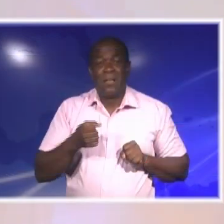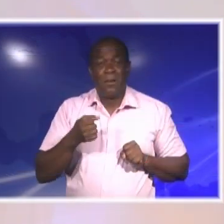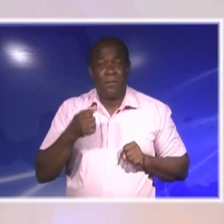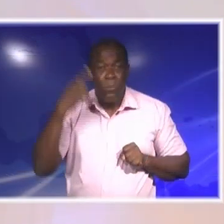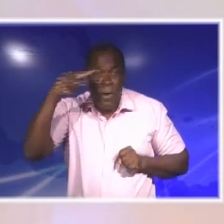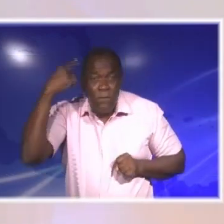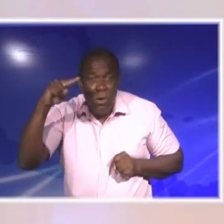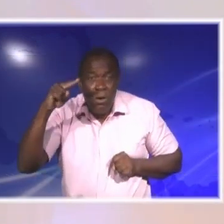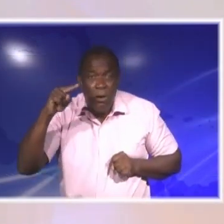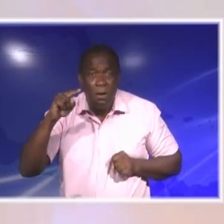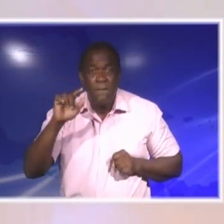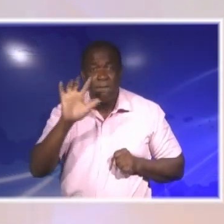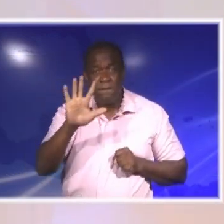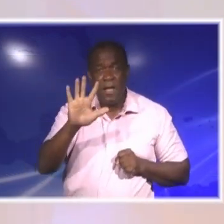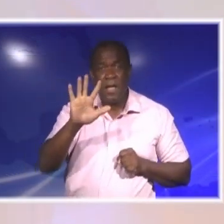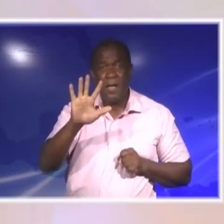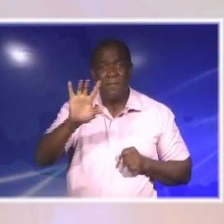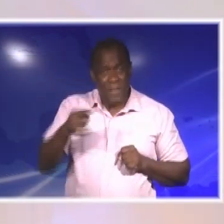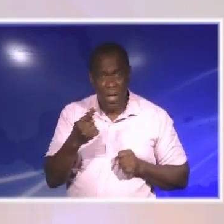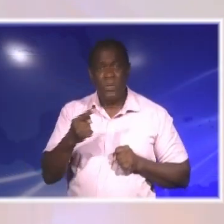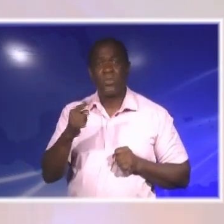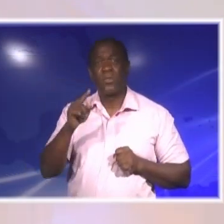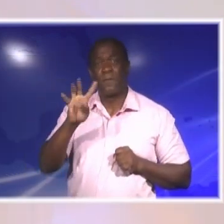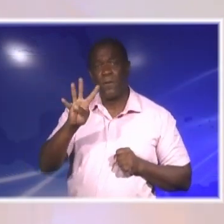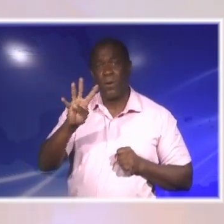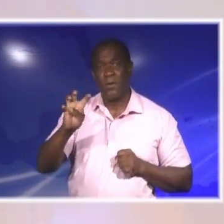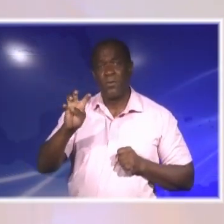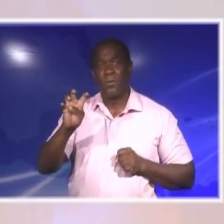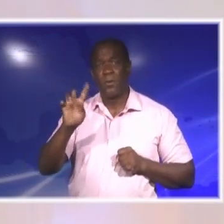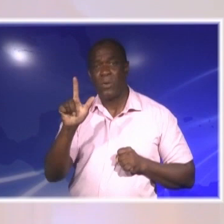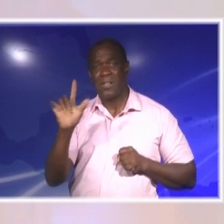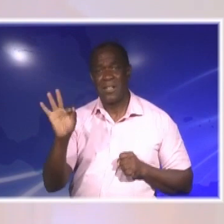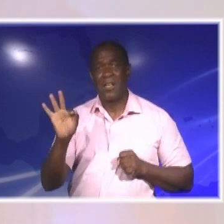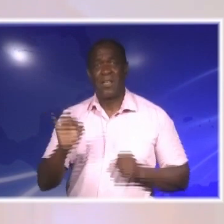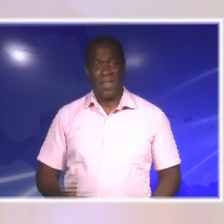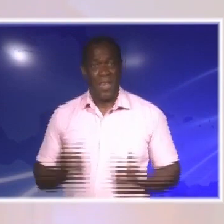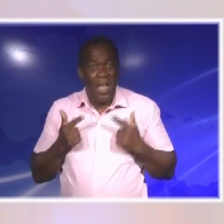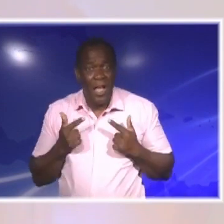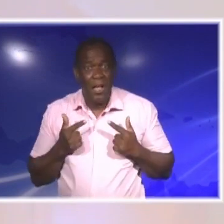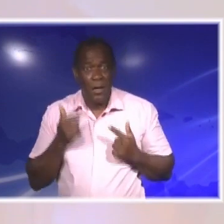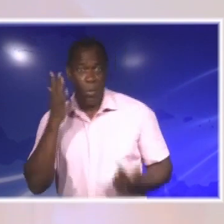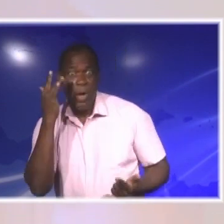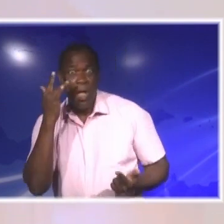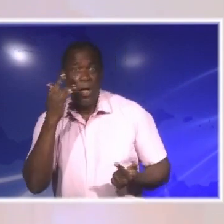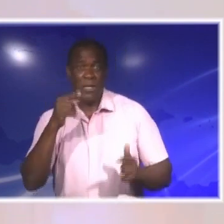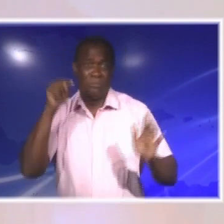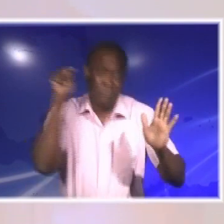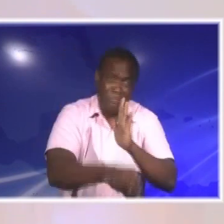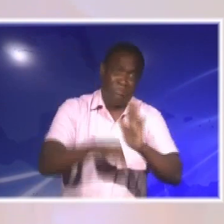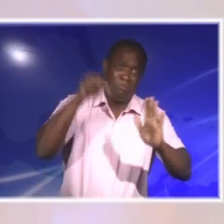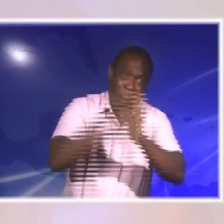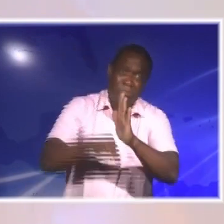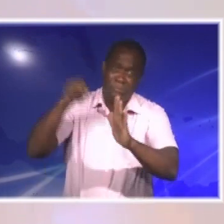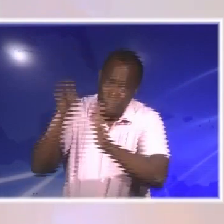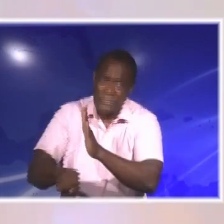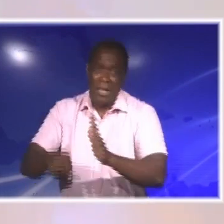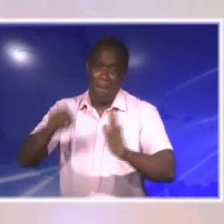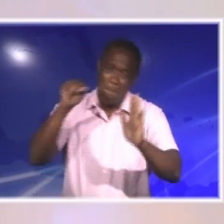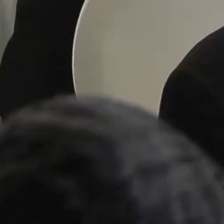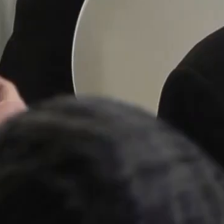5,439 lives lost to violent murder, largely through the use of imported firearms and